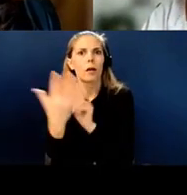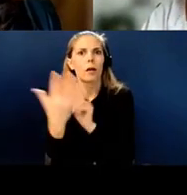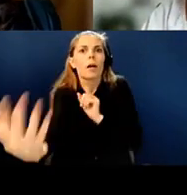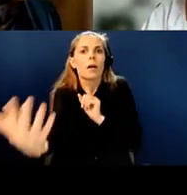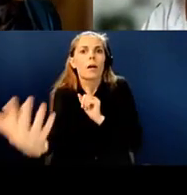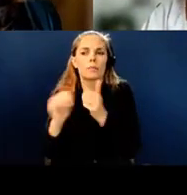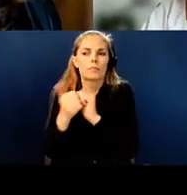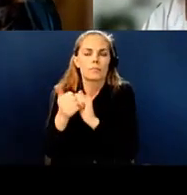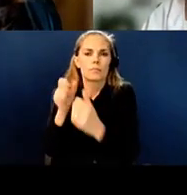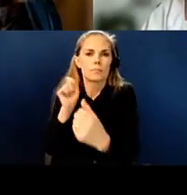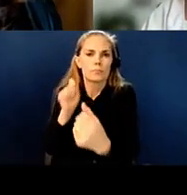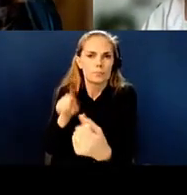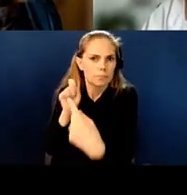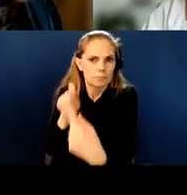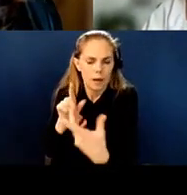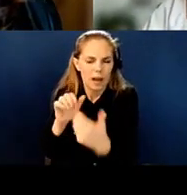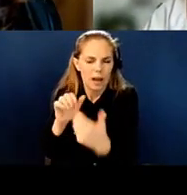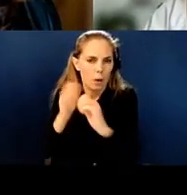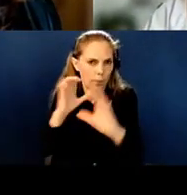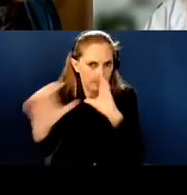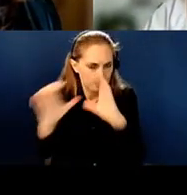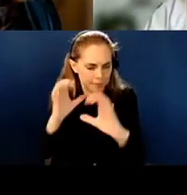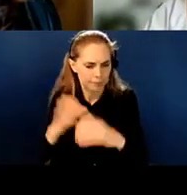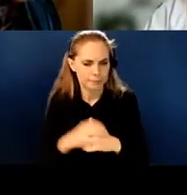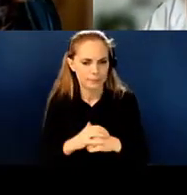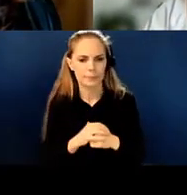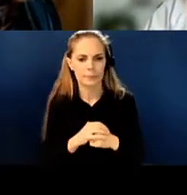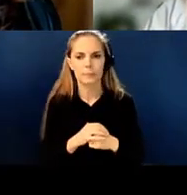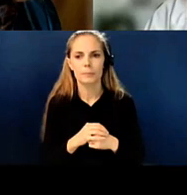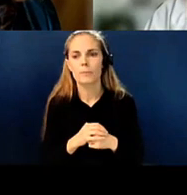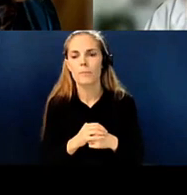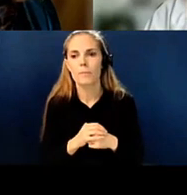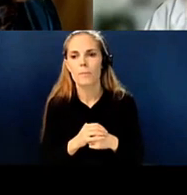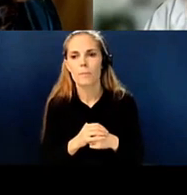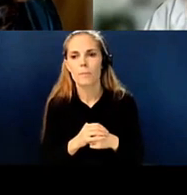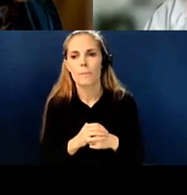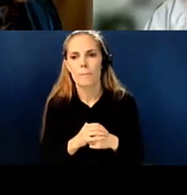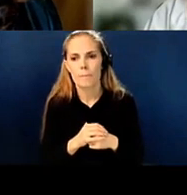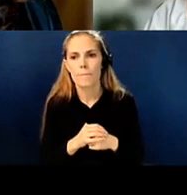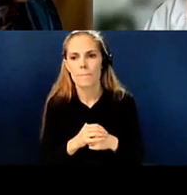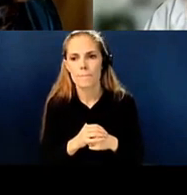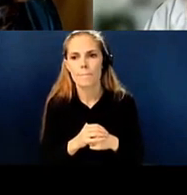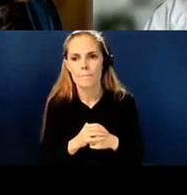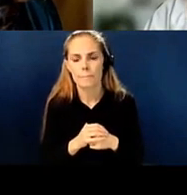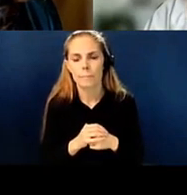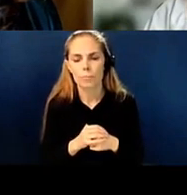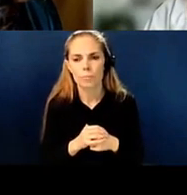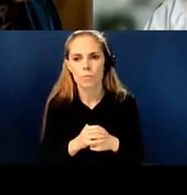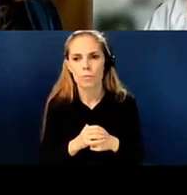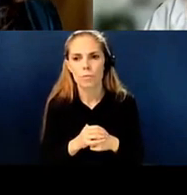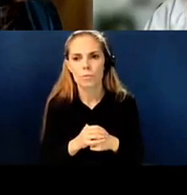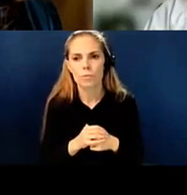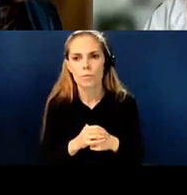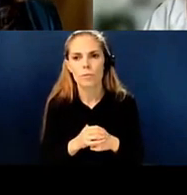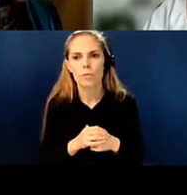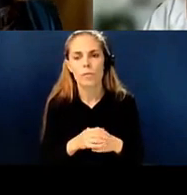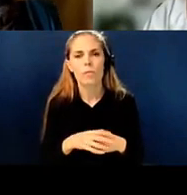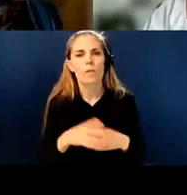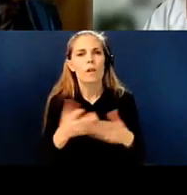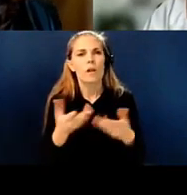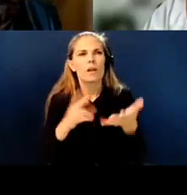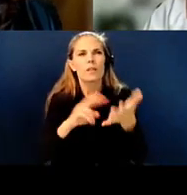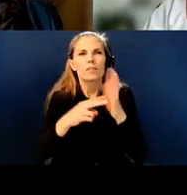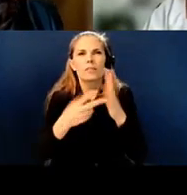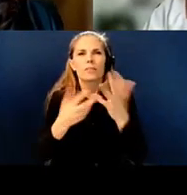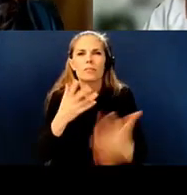but we also just needed a way to connect with our learners on a day-to-day basis, not